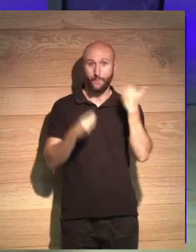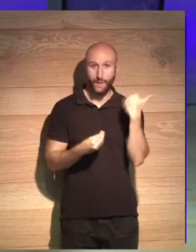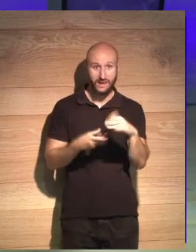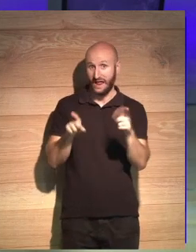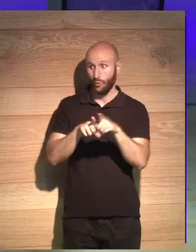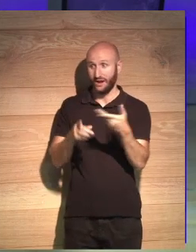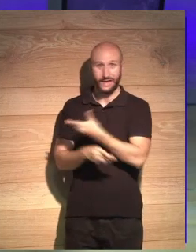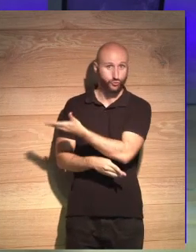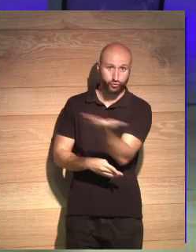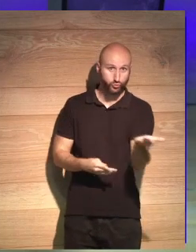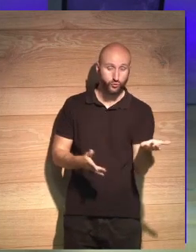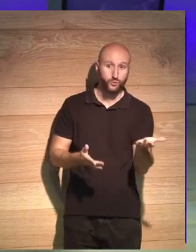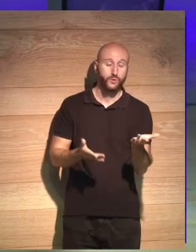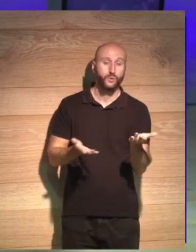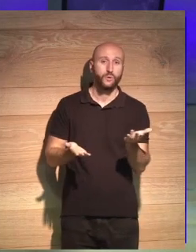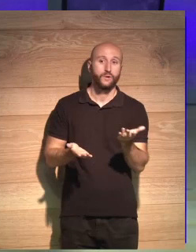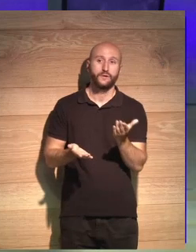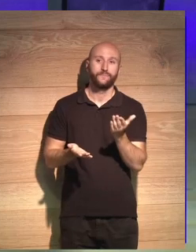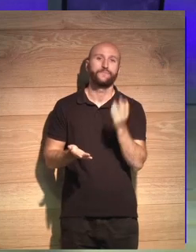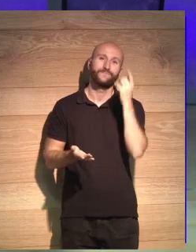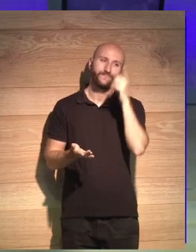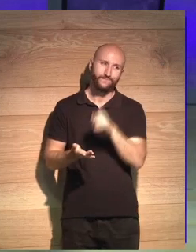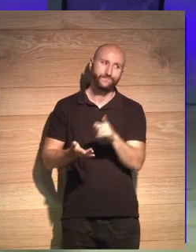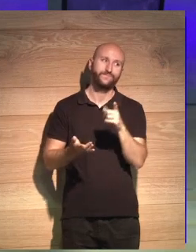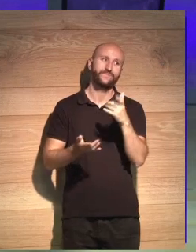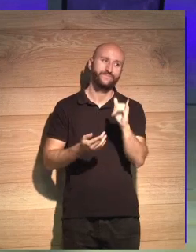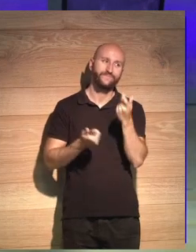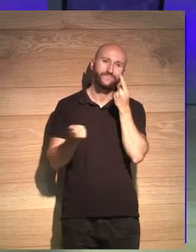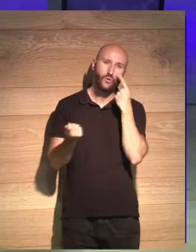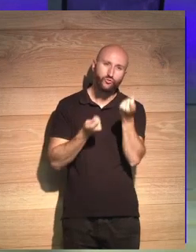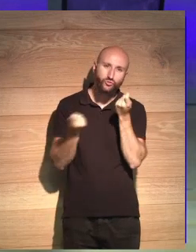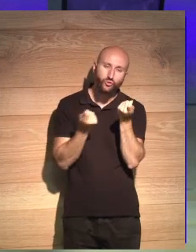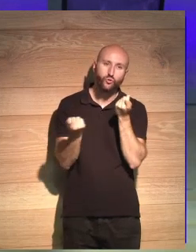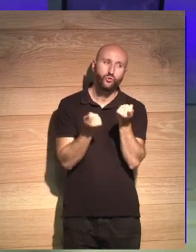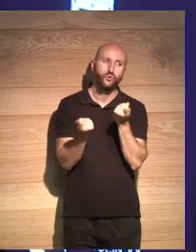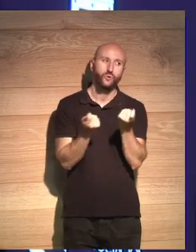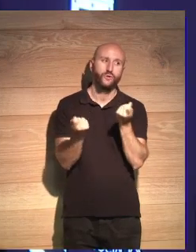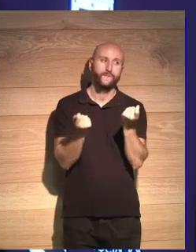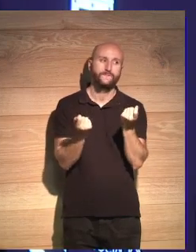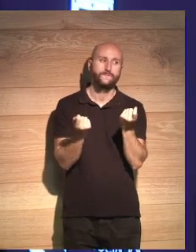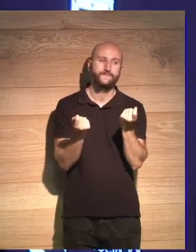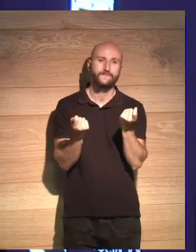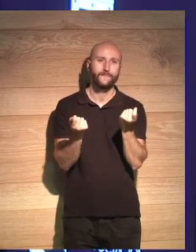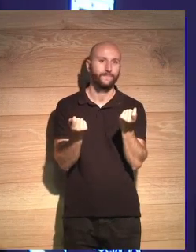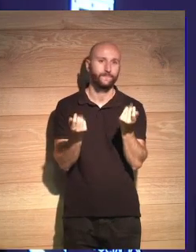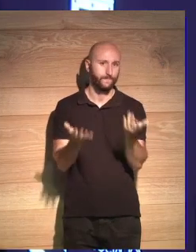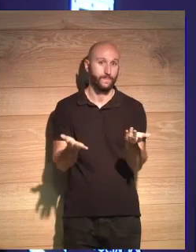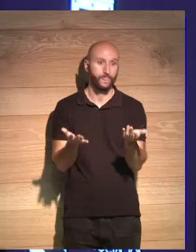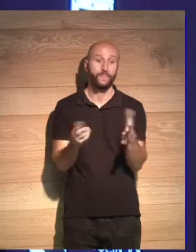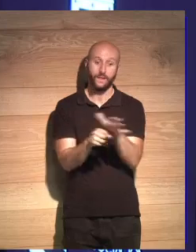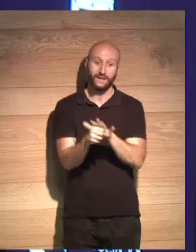contribute, but if there's a wrong use of games, there's a potential for controlling